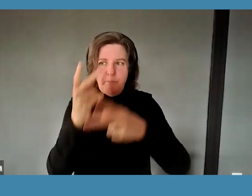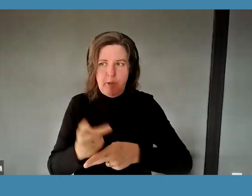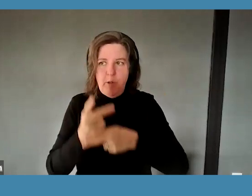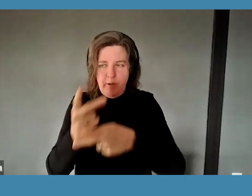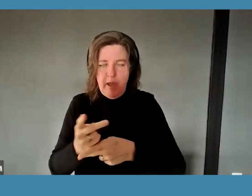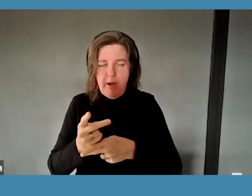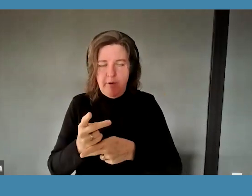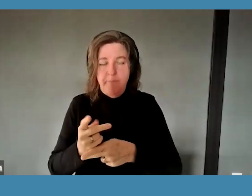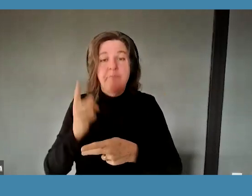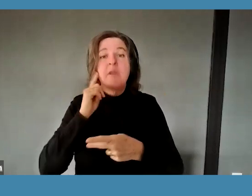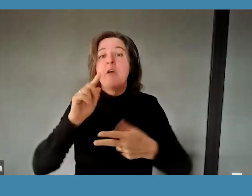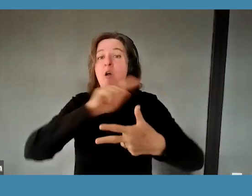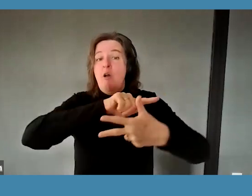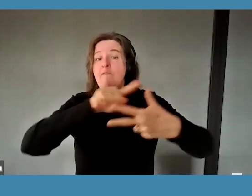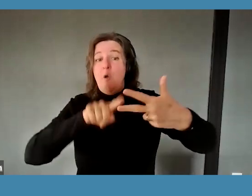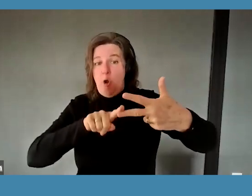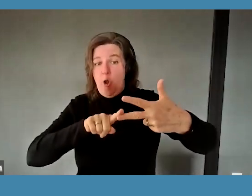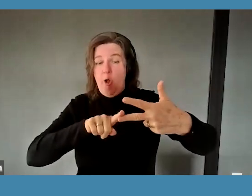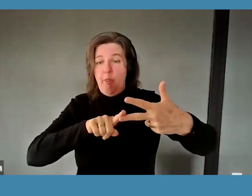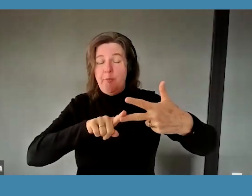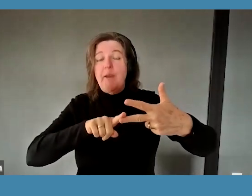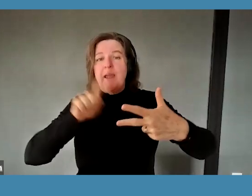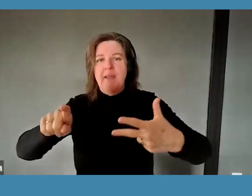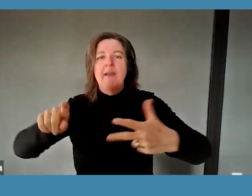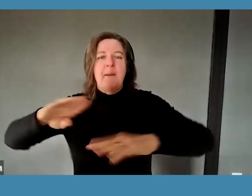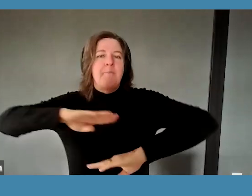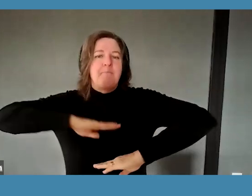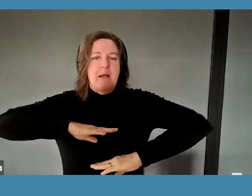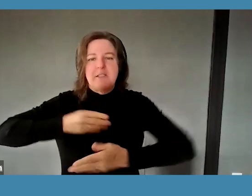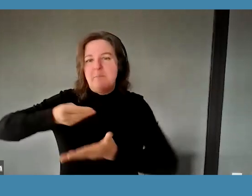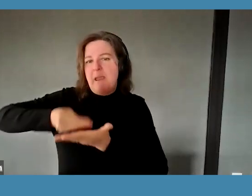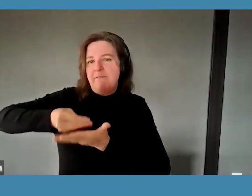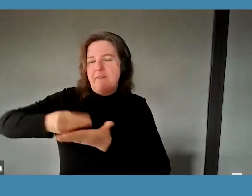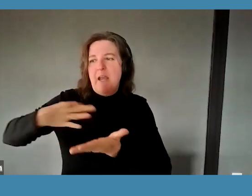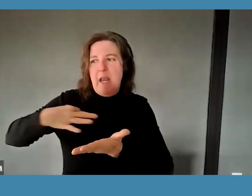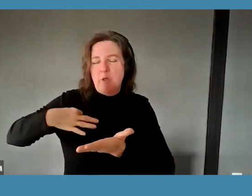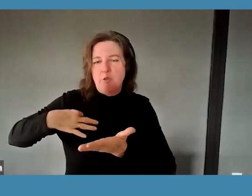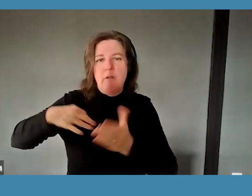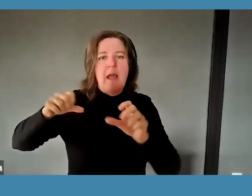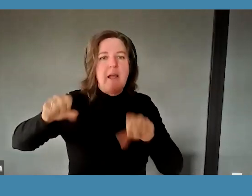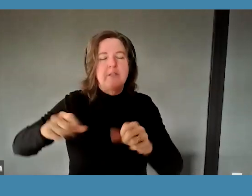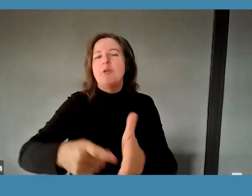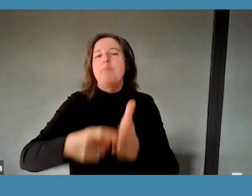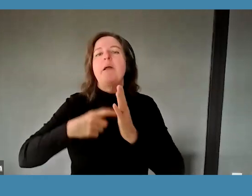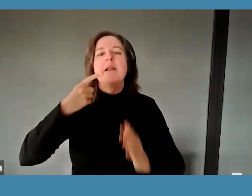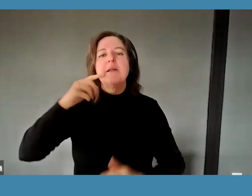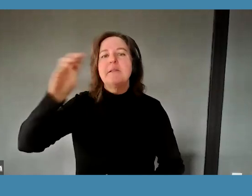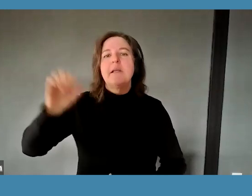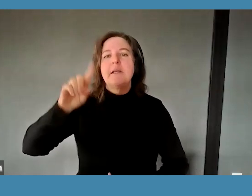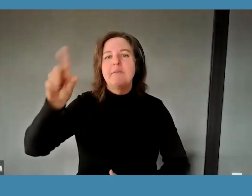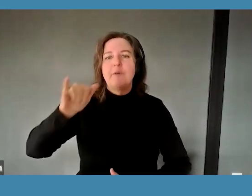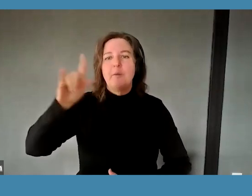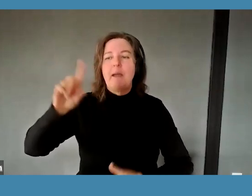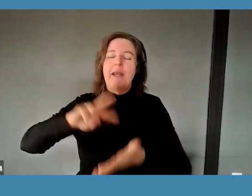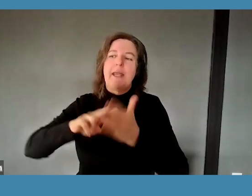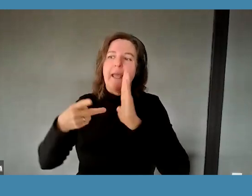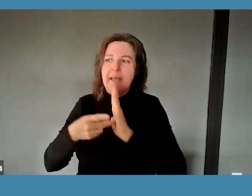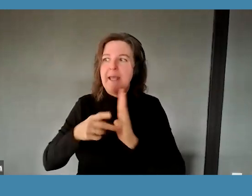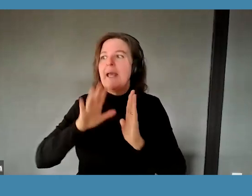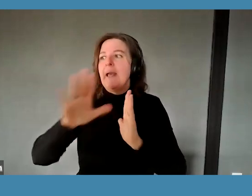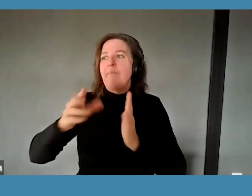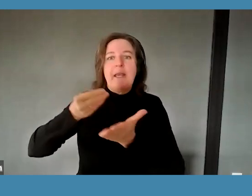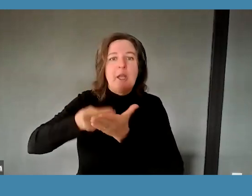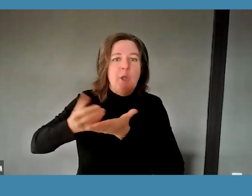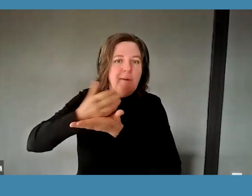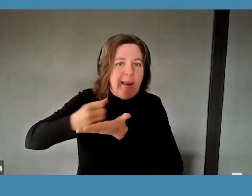the financial eligibility requirements for Medicaid, meaning that your income and assets must be below the threshold